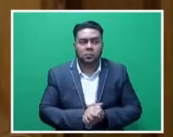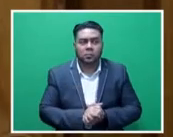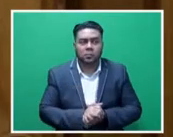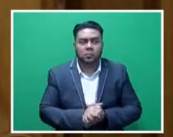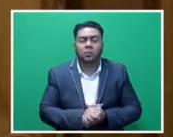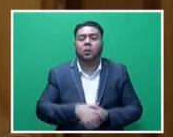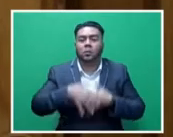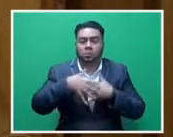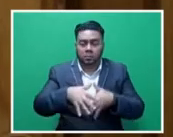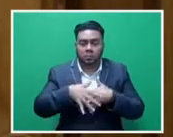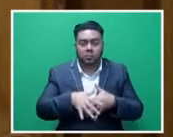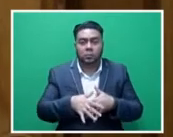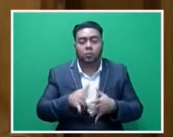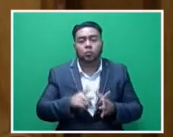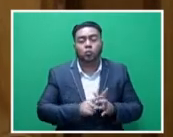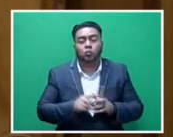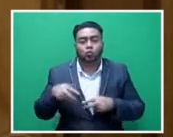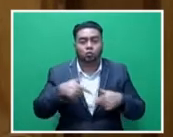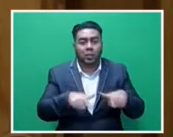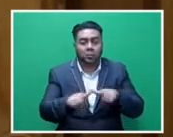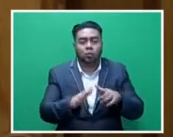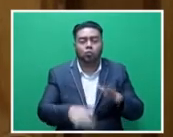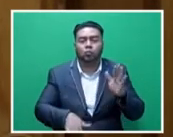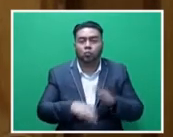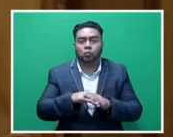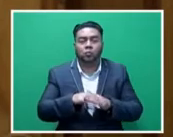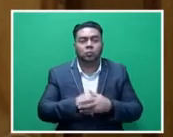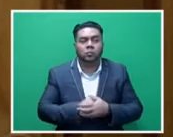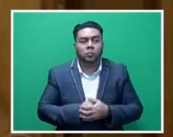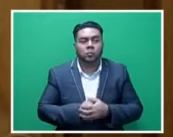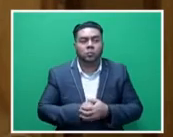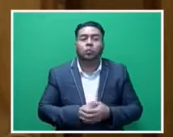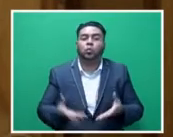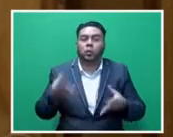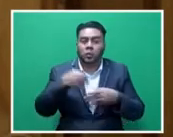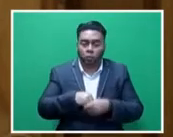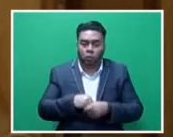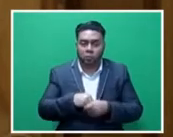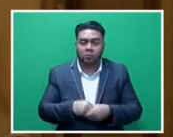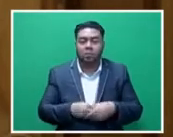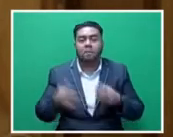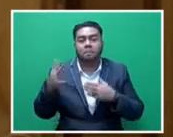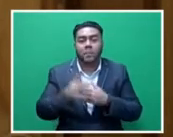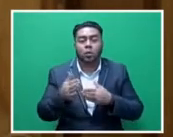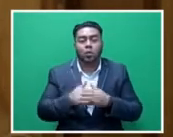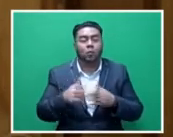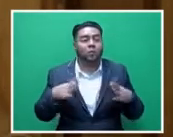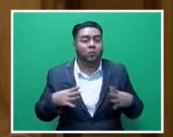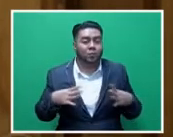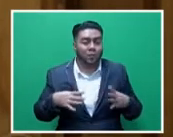our public spaces and transport fully accessible in order to fulfill its commitment to an inclusive, barrier-free and